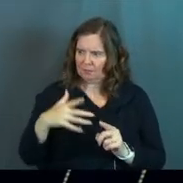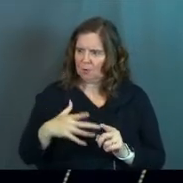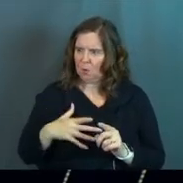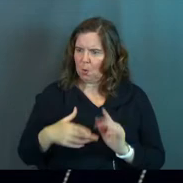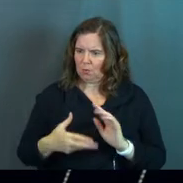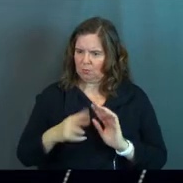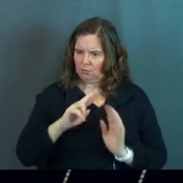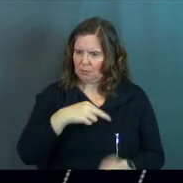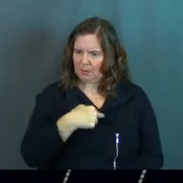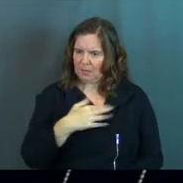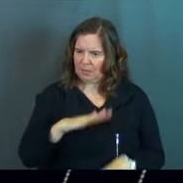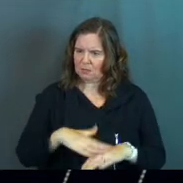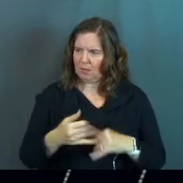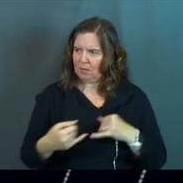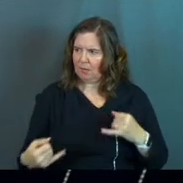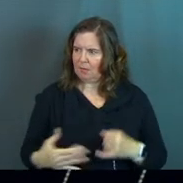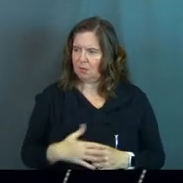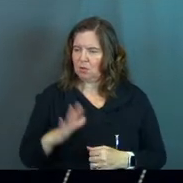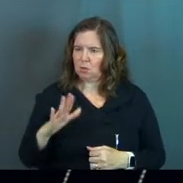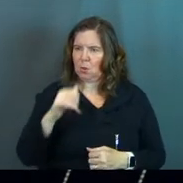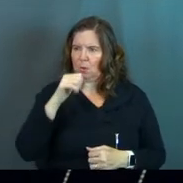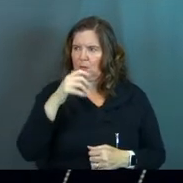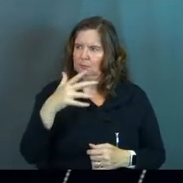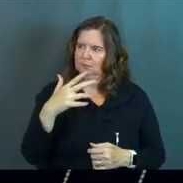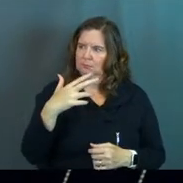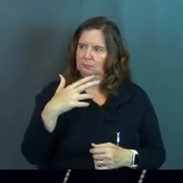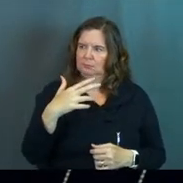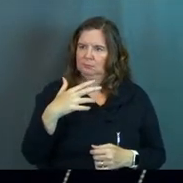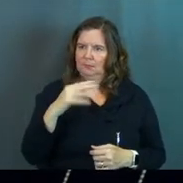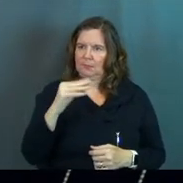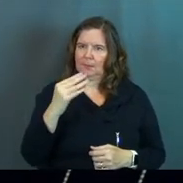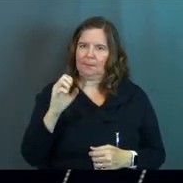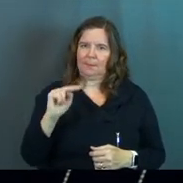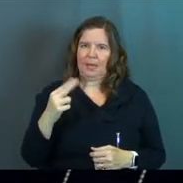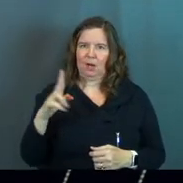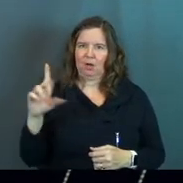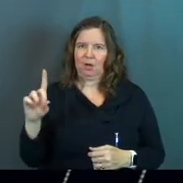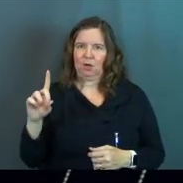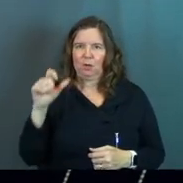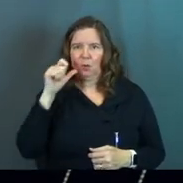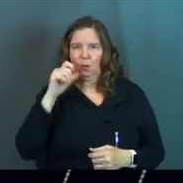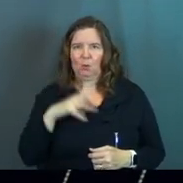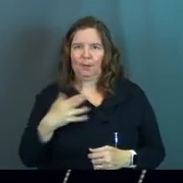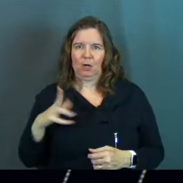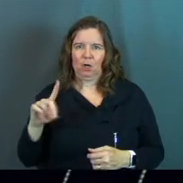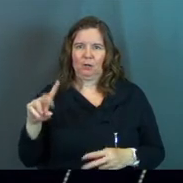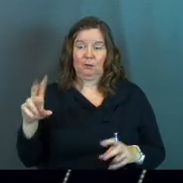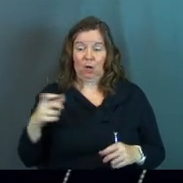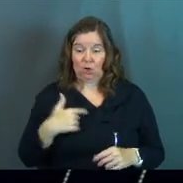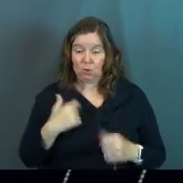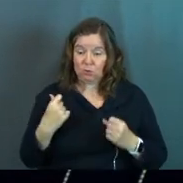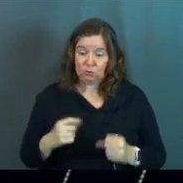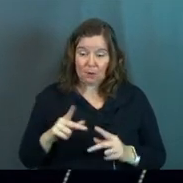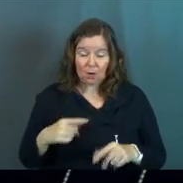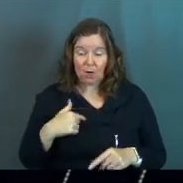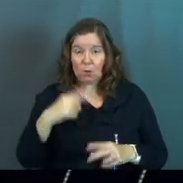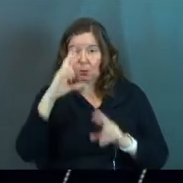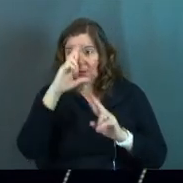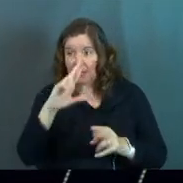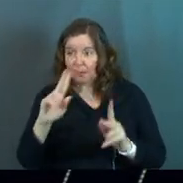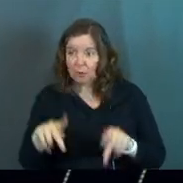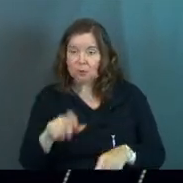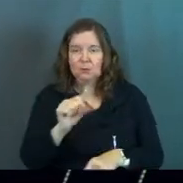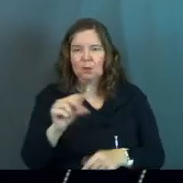on the line. Your womanhood is on the line. Are you a strong person? Are you a